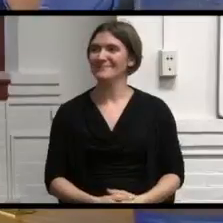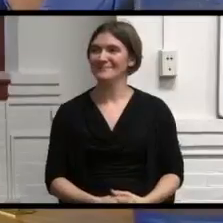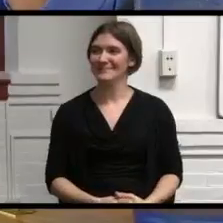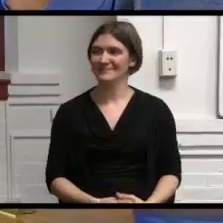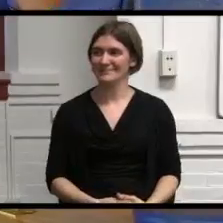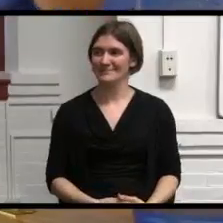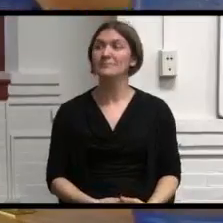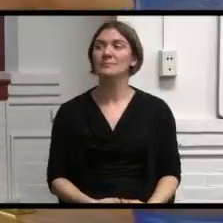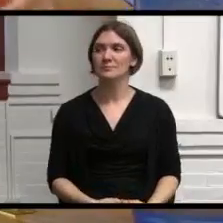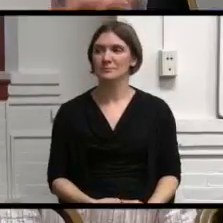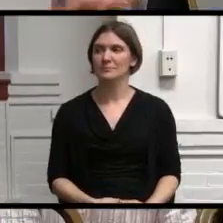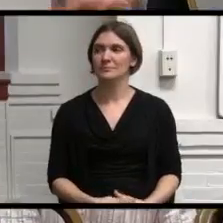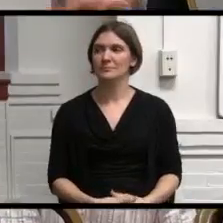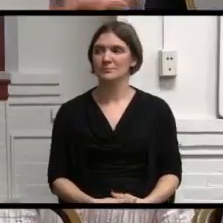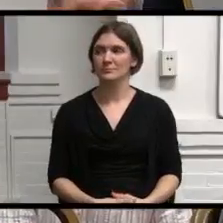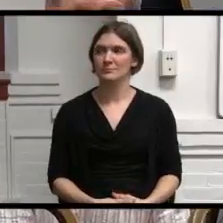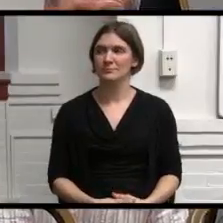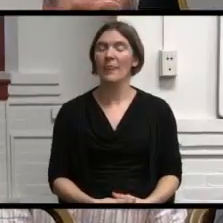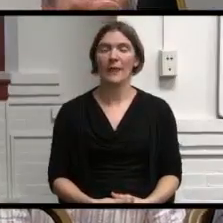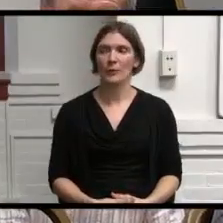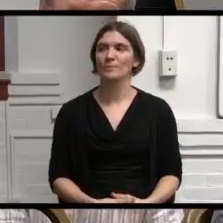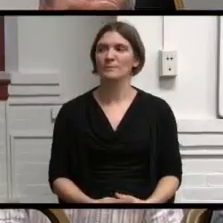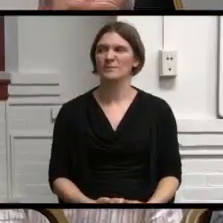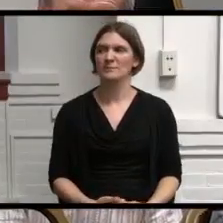I think I'm too tall for this. Okay.